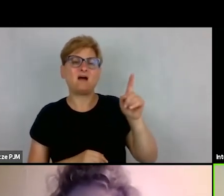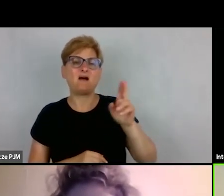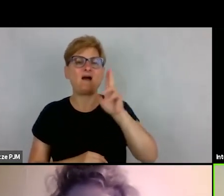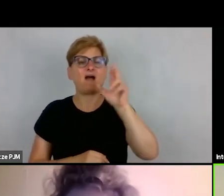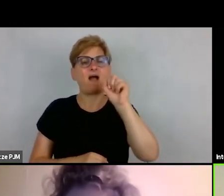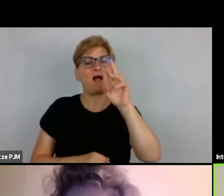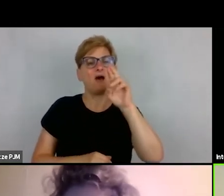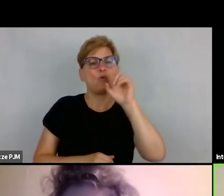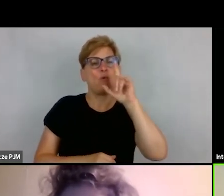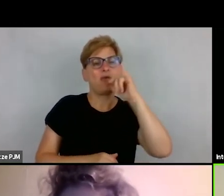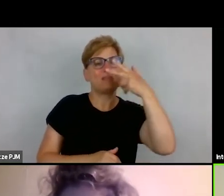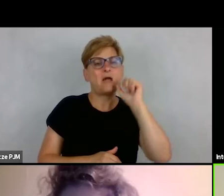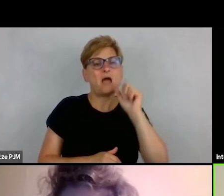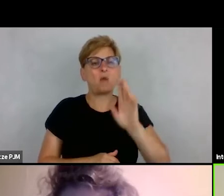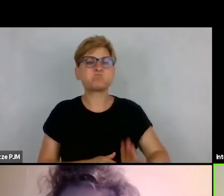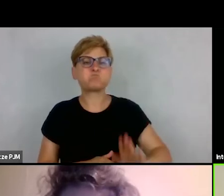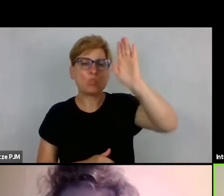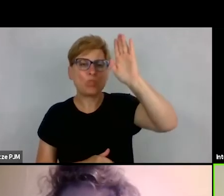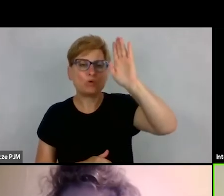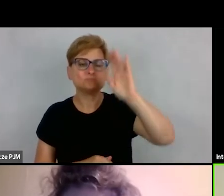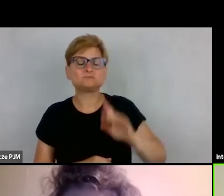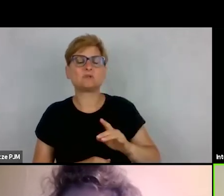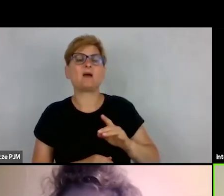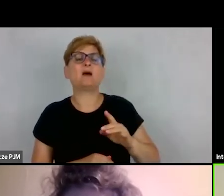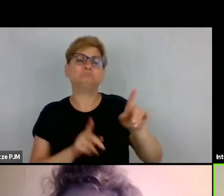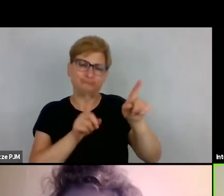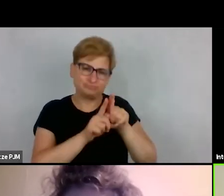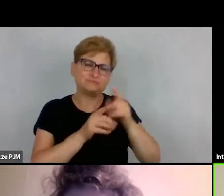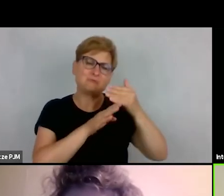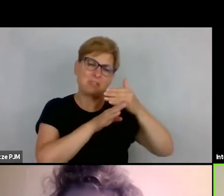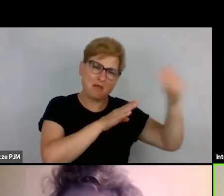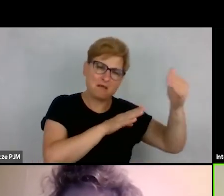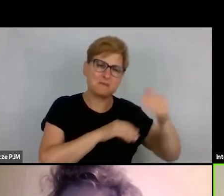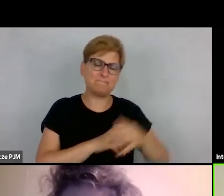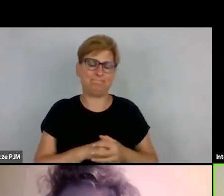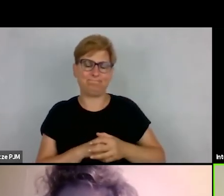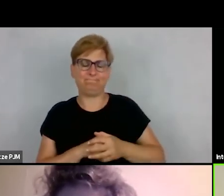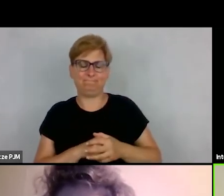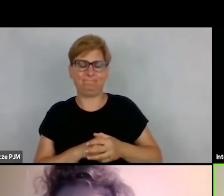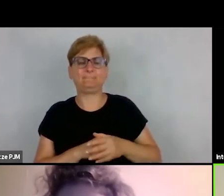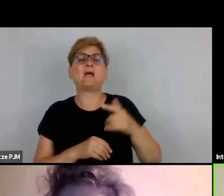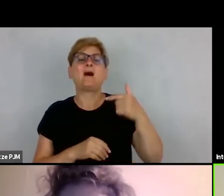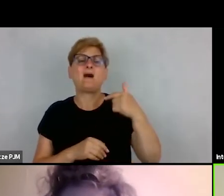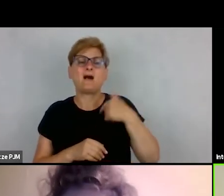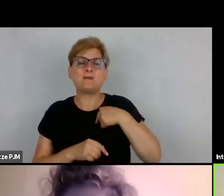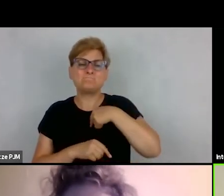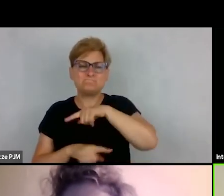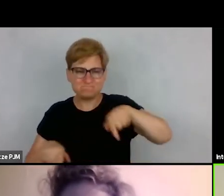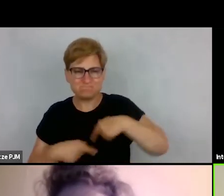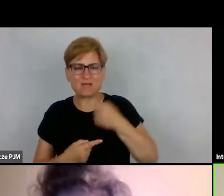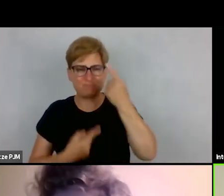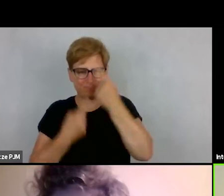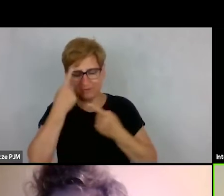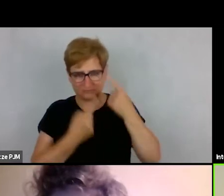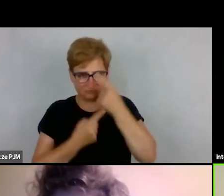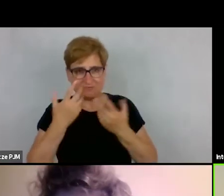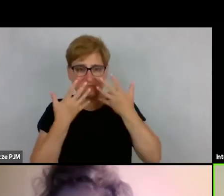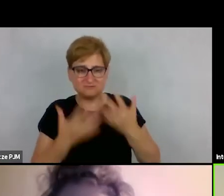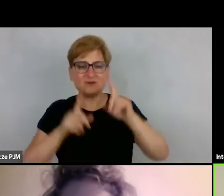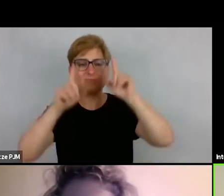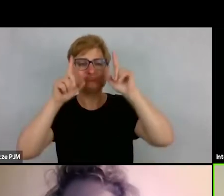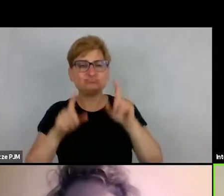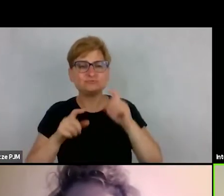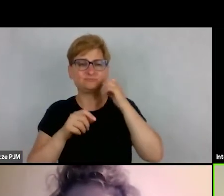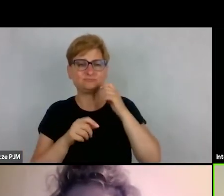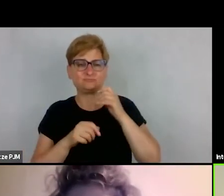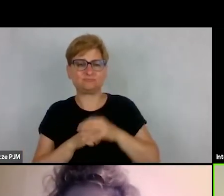fact change things at the local level. And so some of those methodologies are out there. We didn't use them very much. We